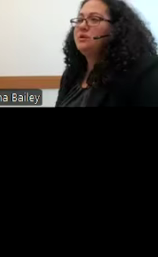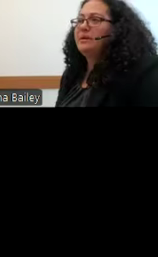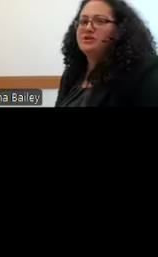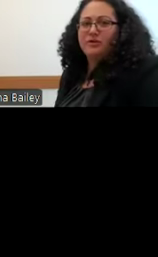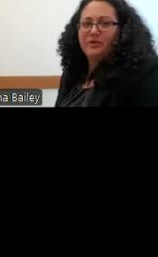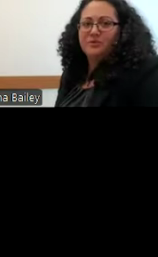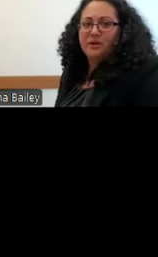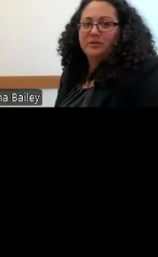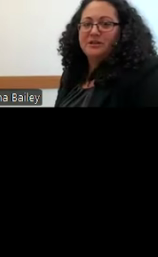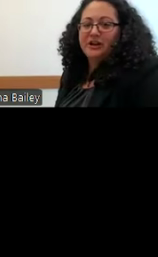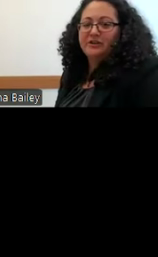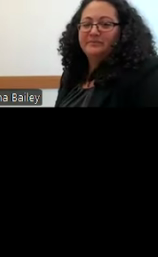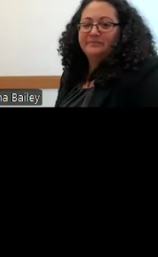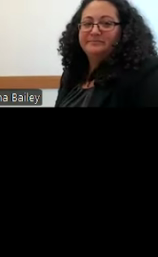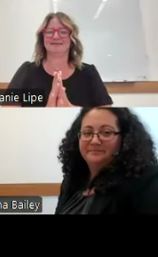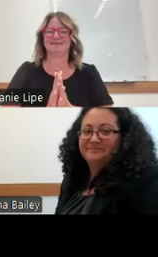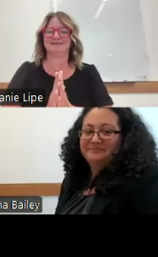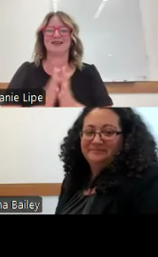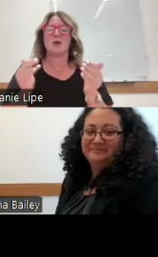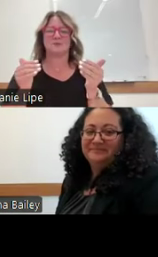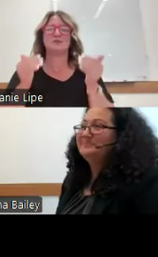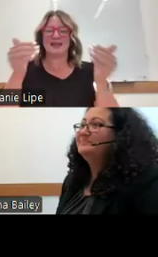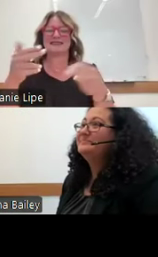I just want to make sure that those were able to be shared.